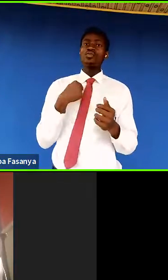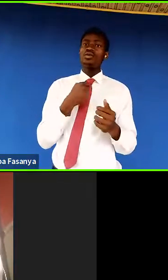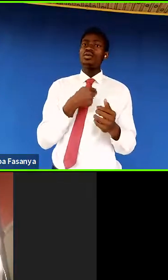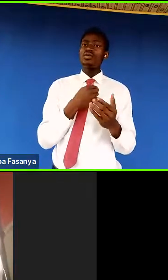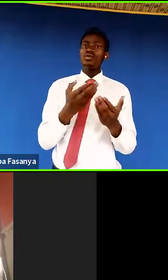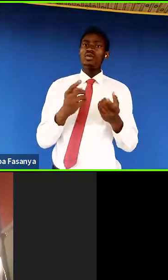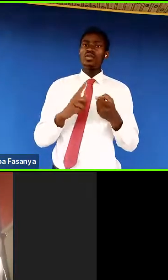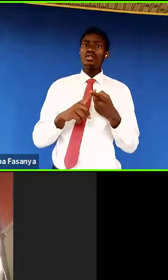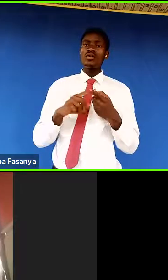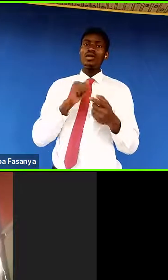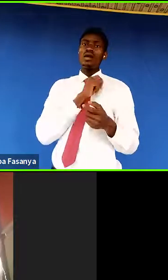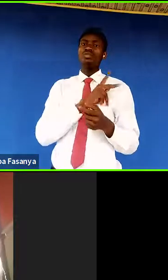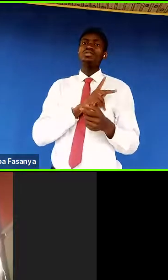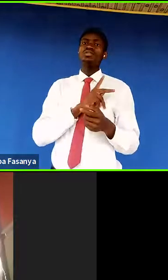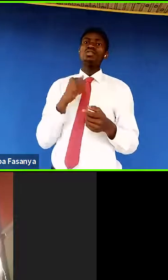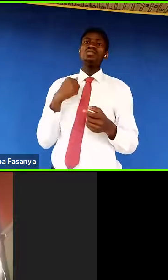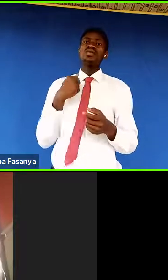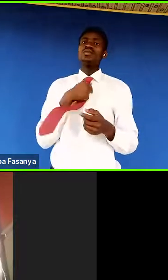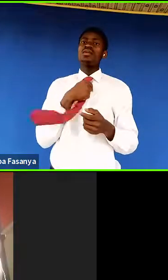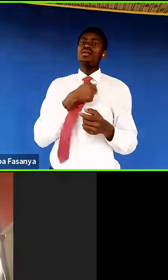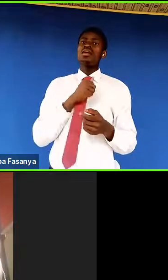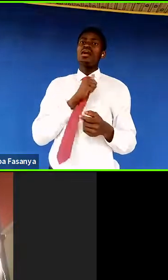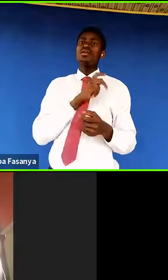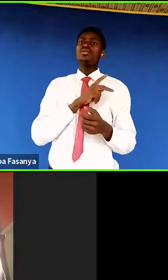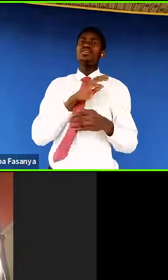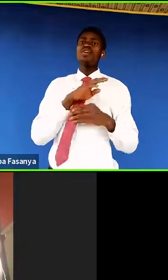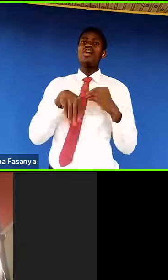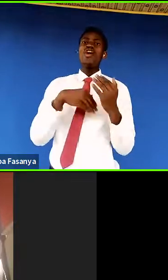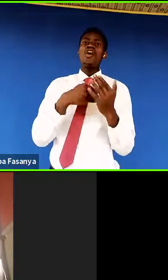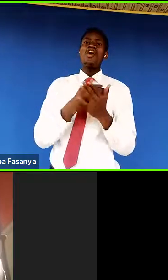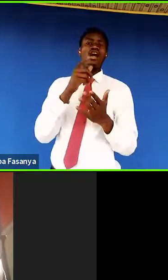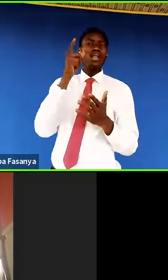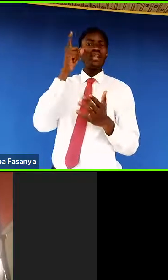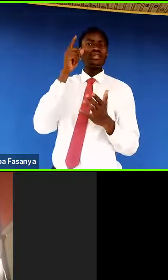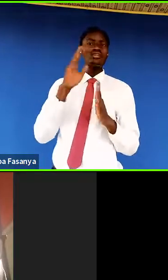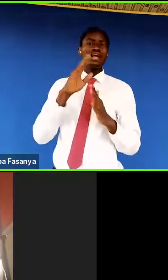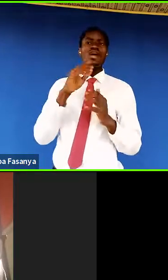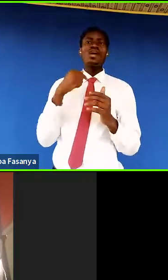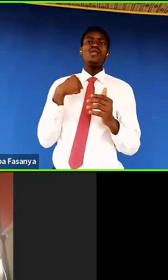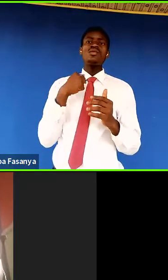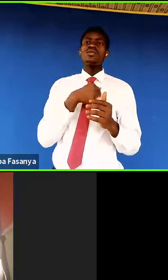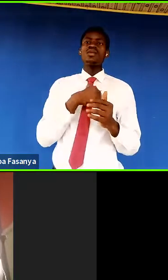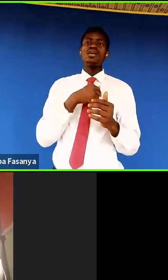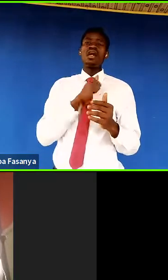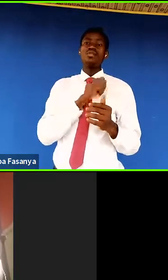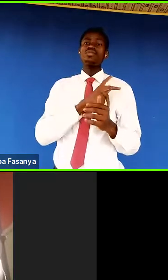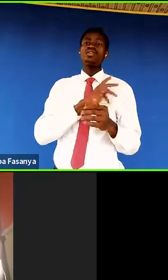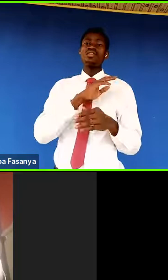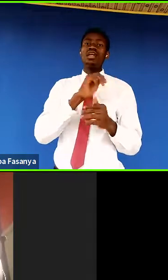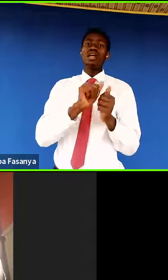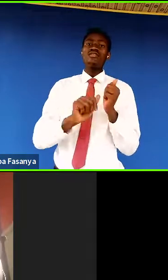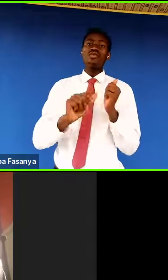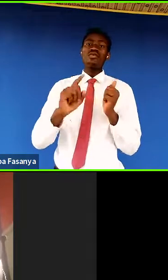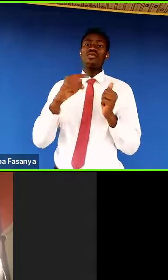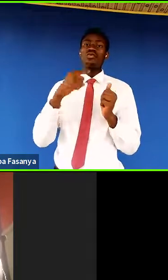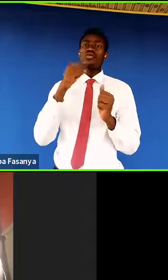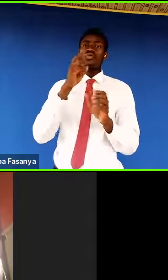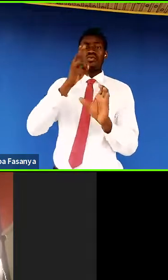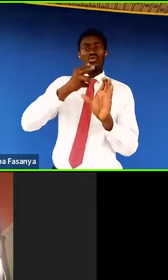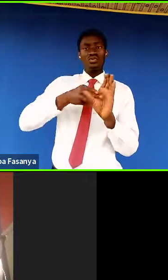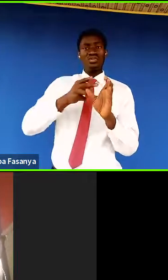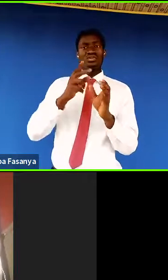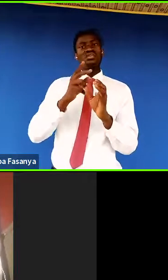to appreciate all our listeners. We want to appreciate everyone that's participated in this webinar. It's an